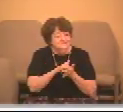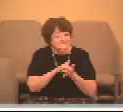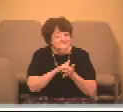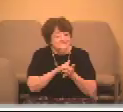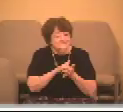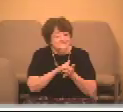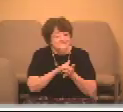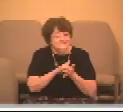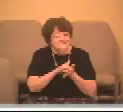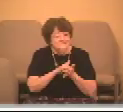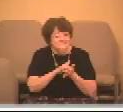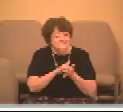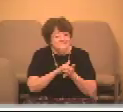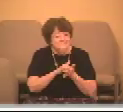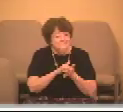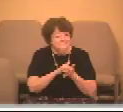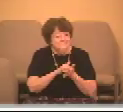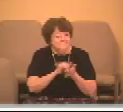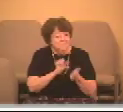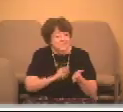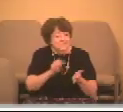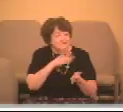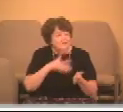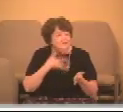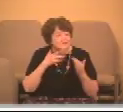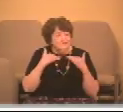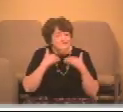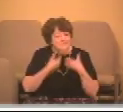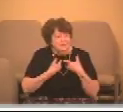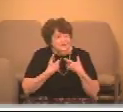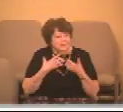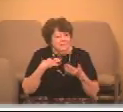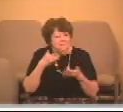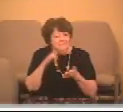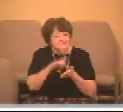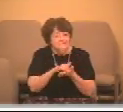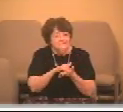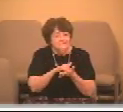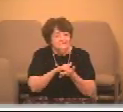Have you ever been weary like this?